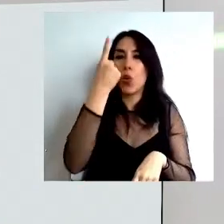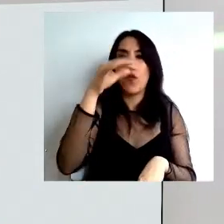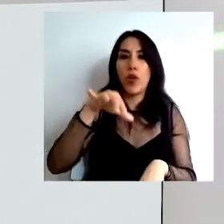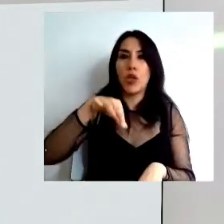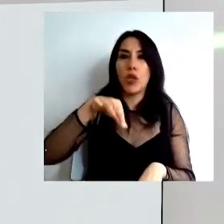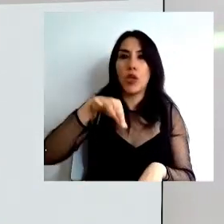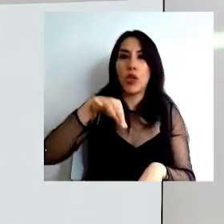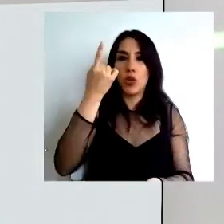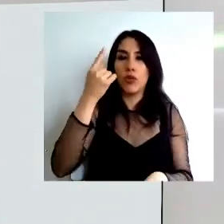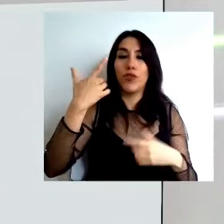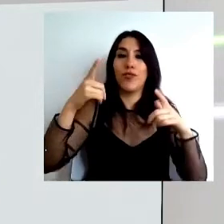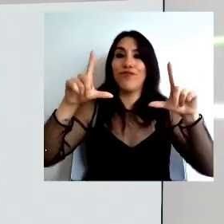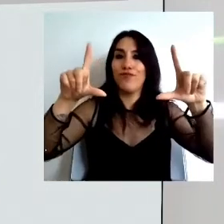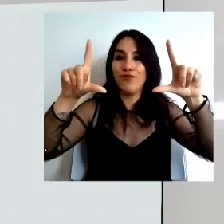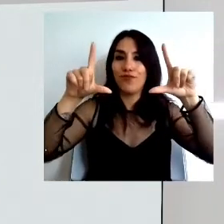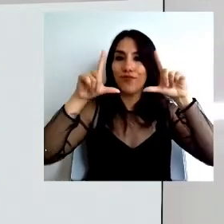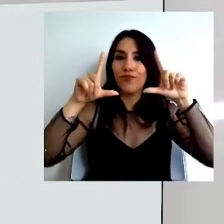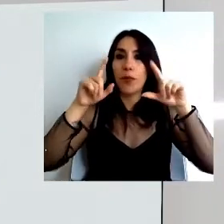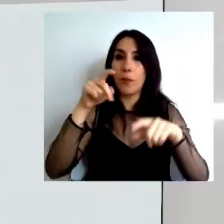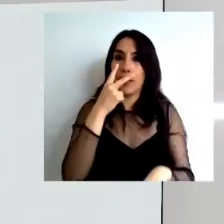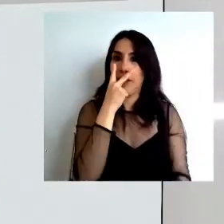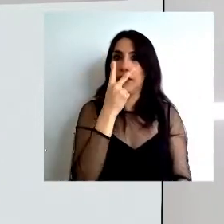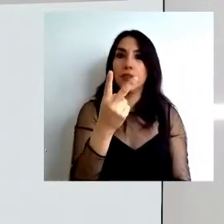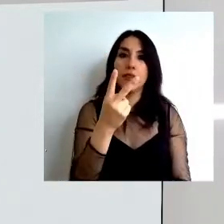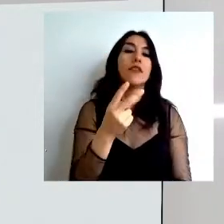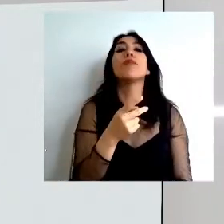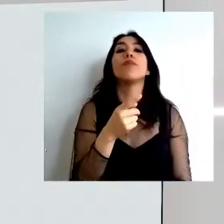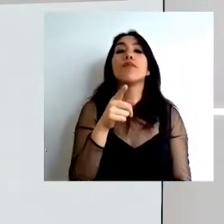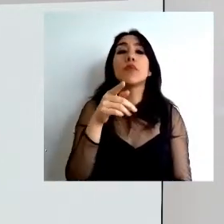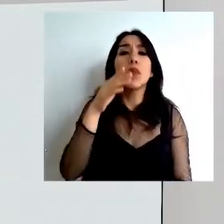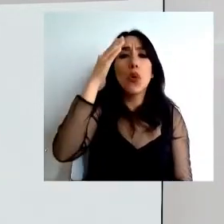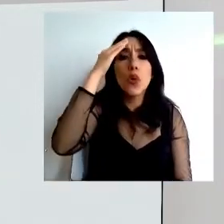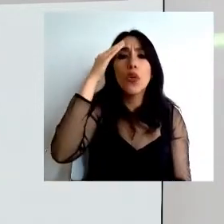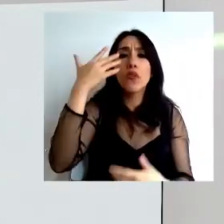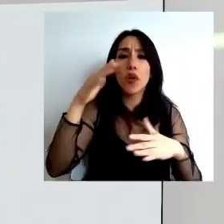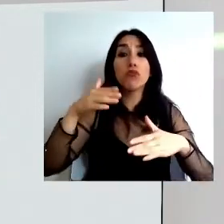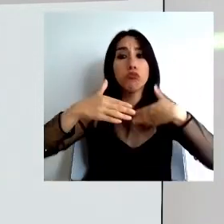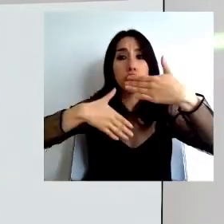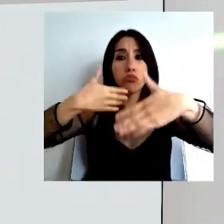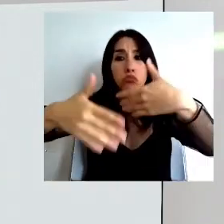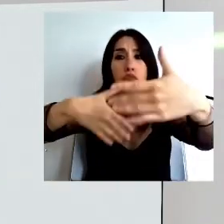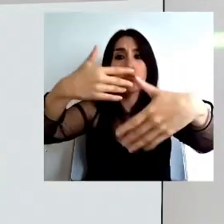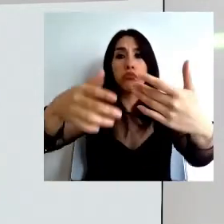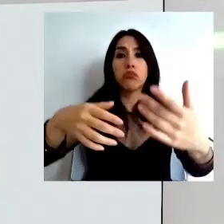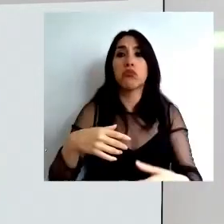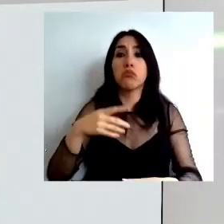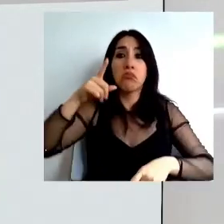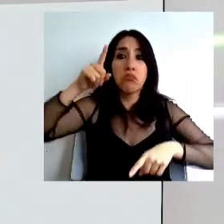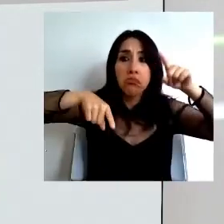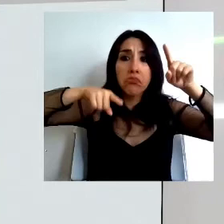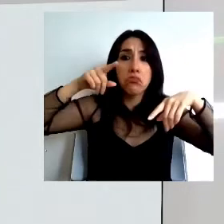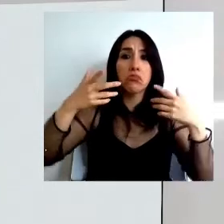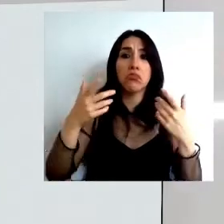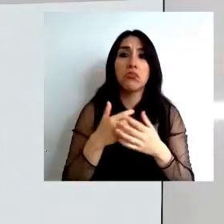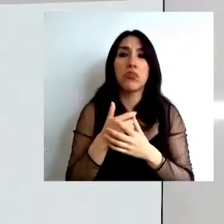are useful to society? So a question around level of attribution of the impact,